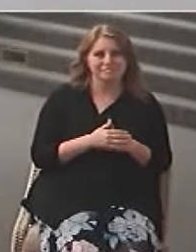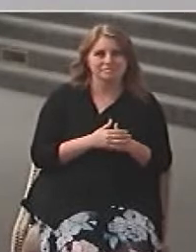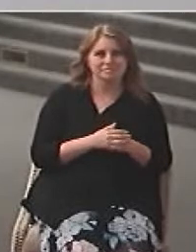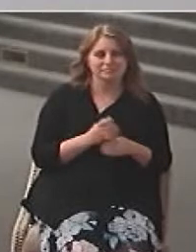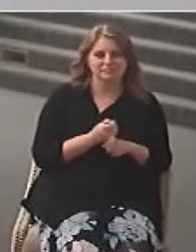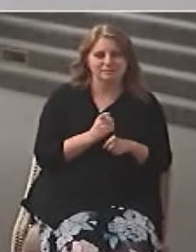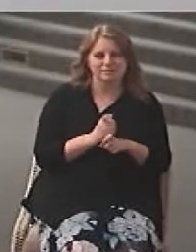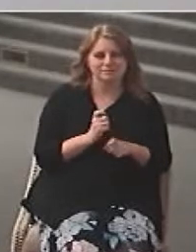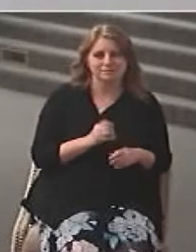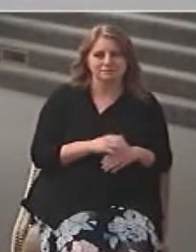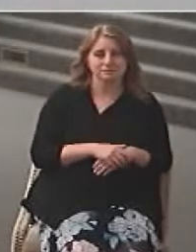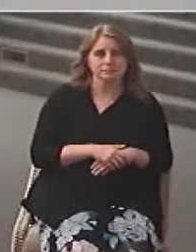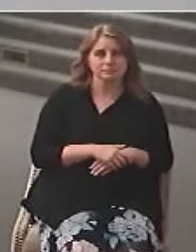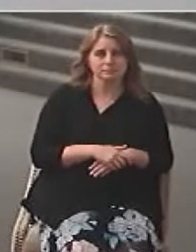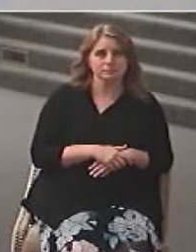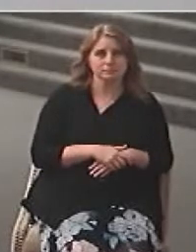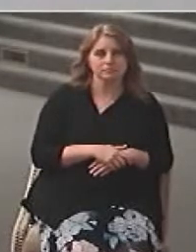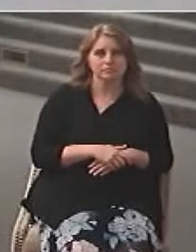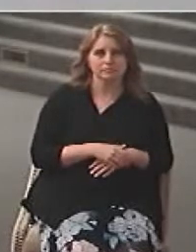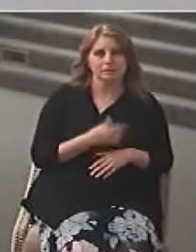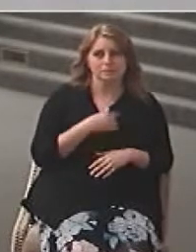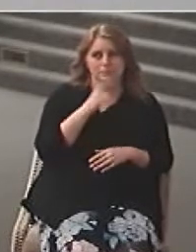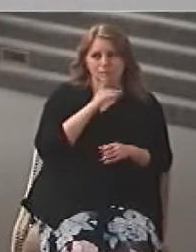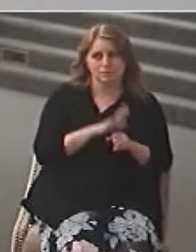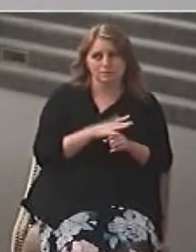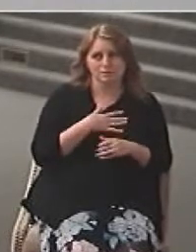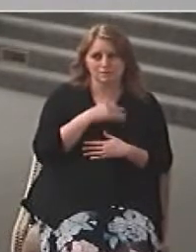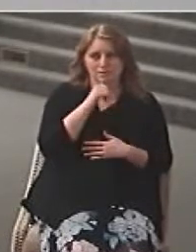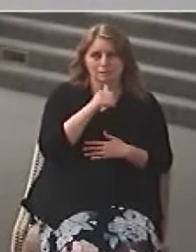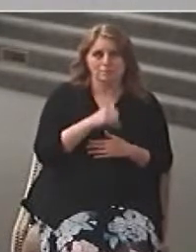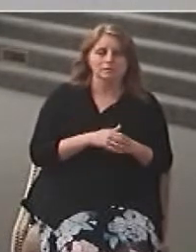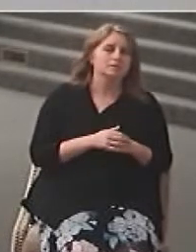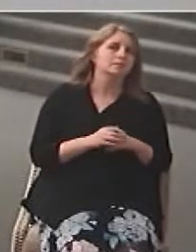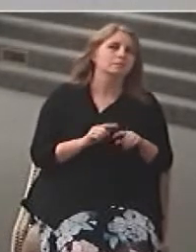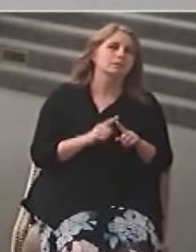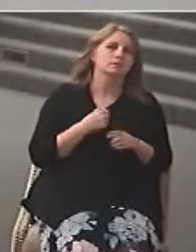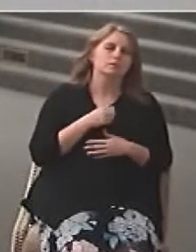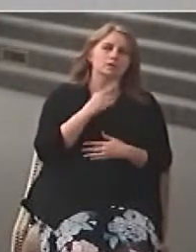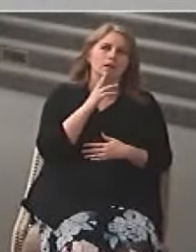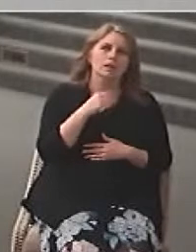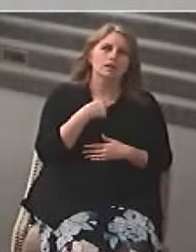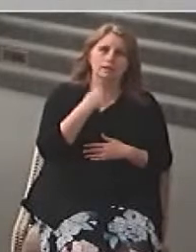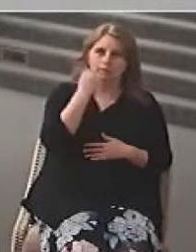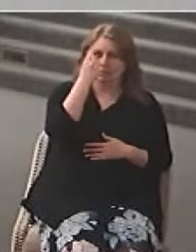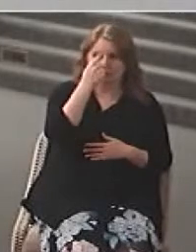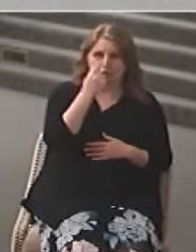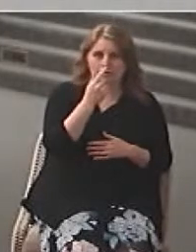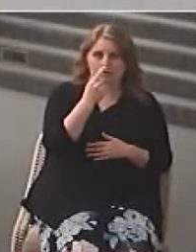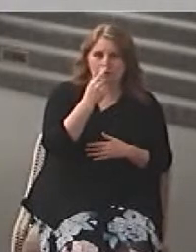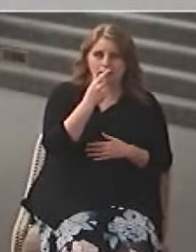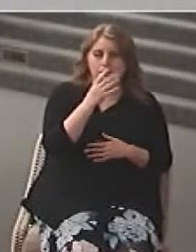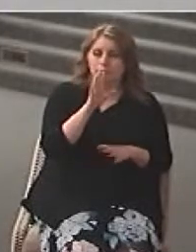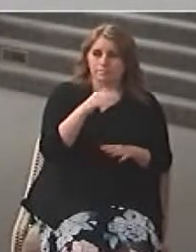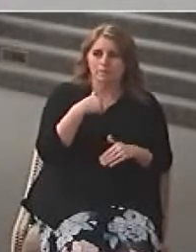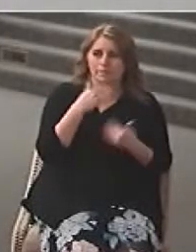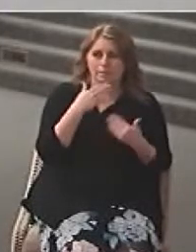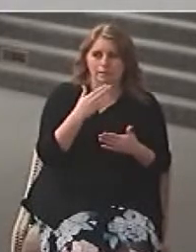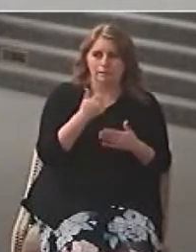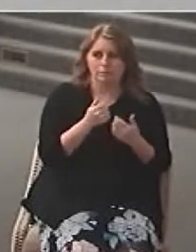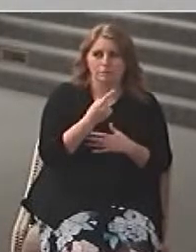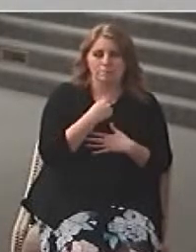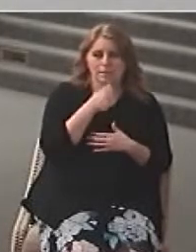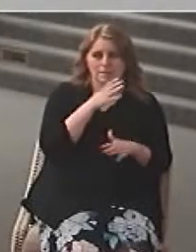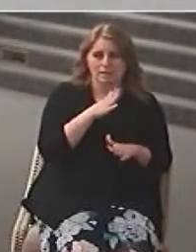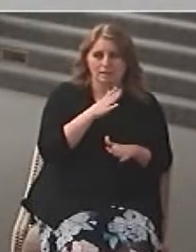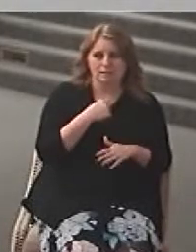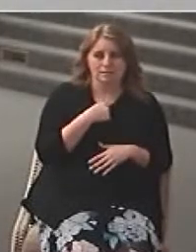I'm just kidding. Promise I'm not. But really, I thank everybody who's been a blessing to me over the last